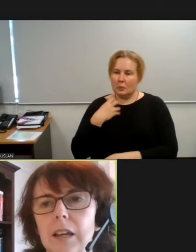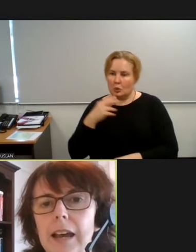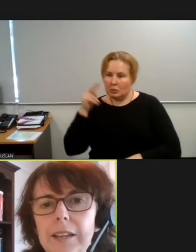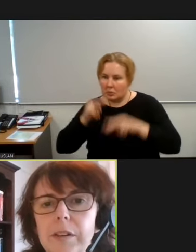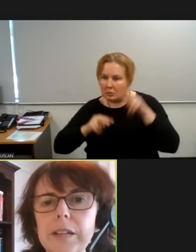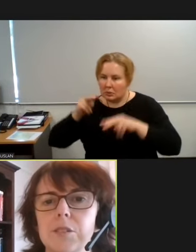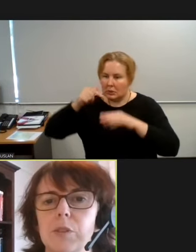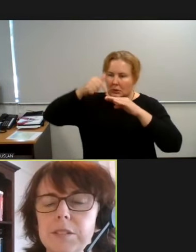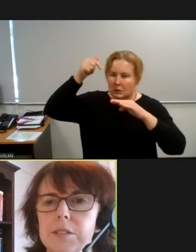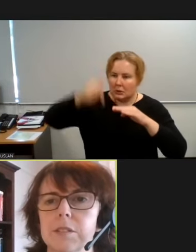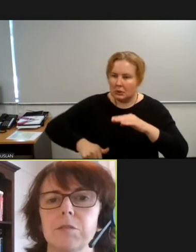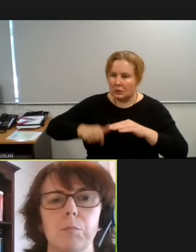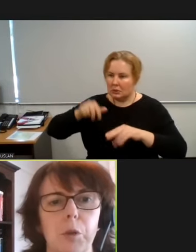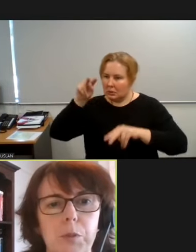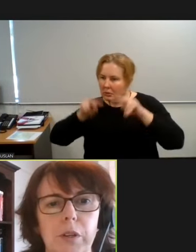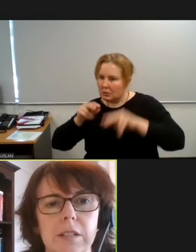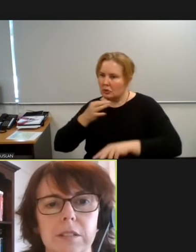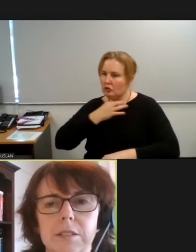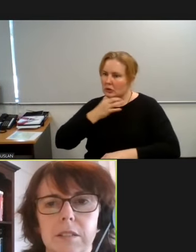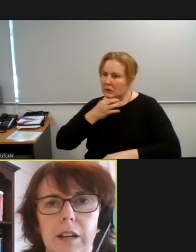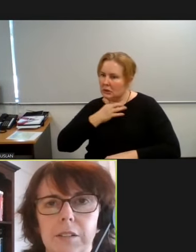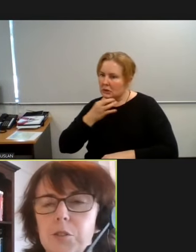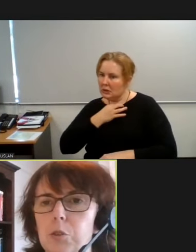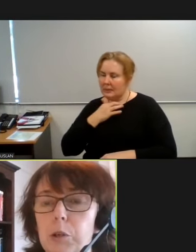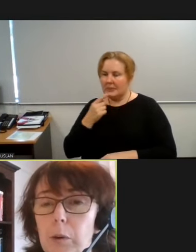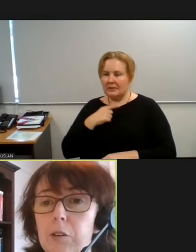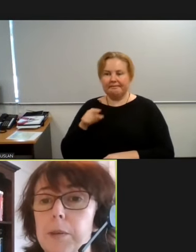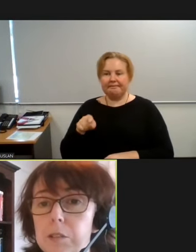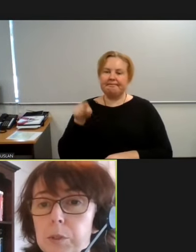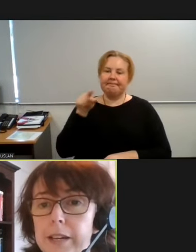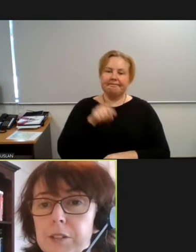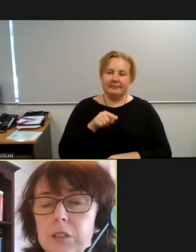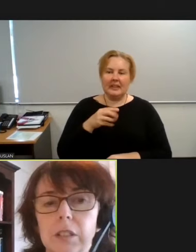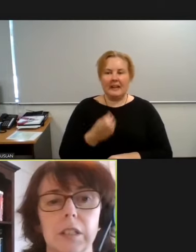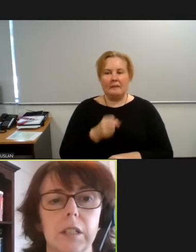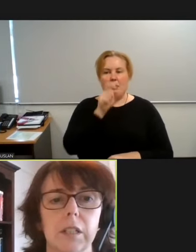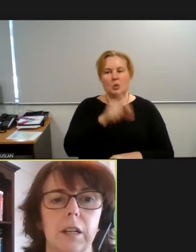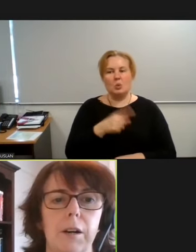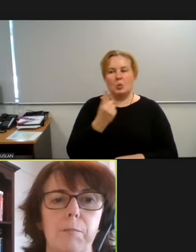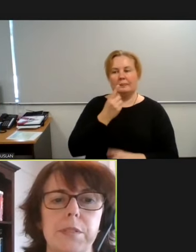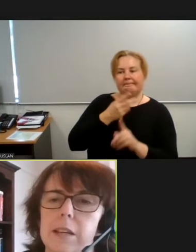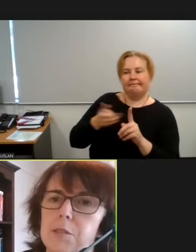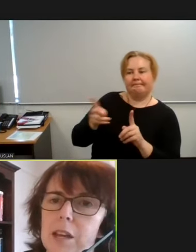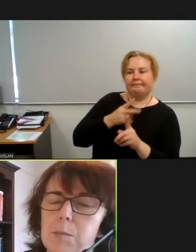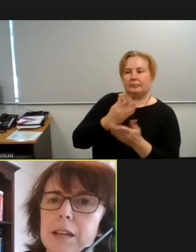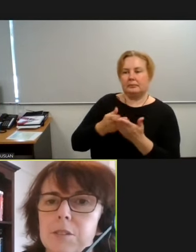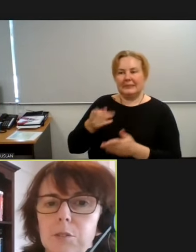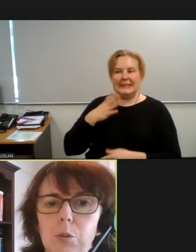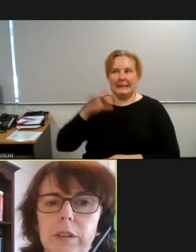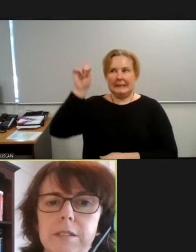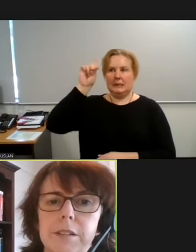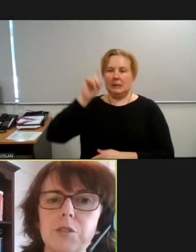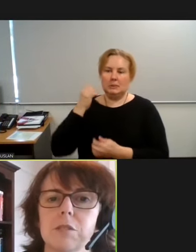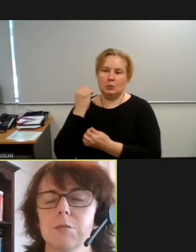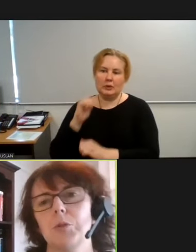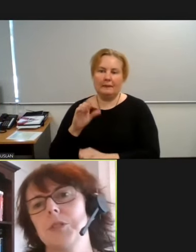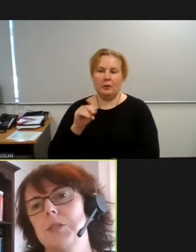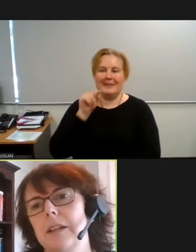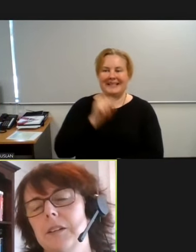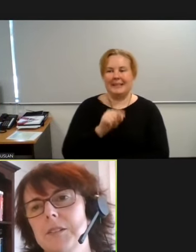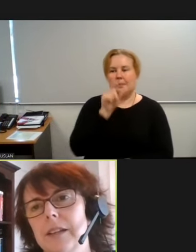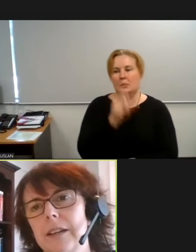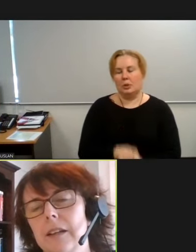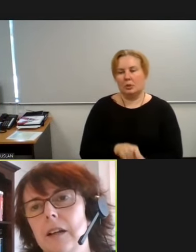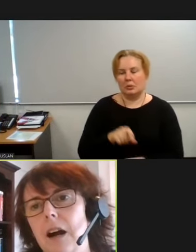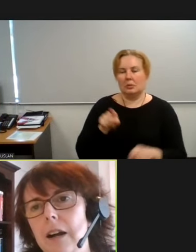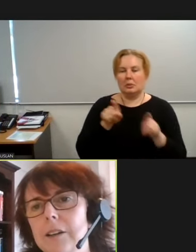face elevated risks from perpetrators and who require immediate protection. Safe Steps and other organisations are also